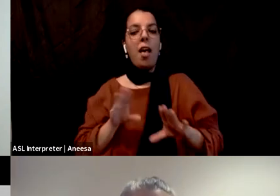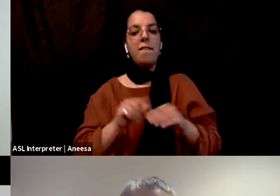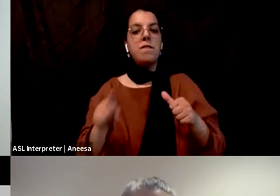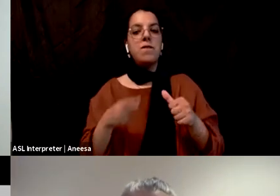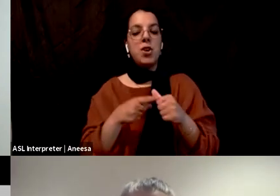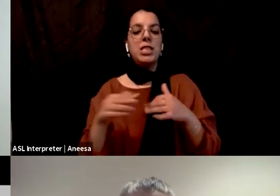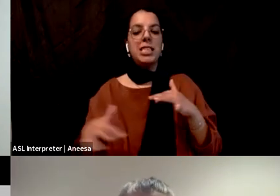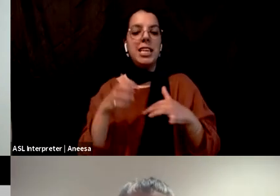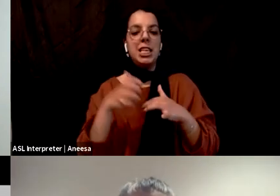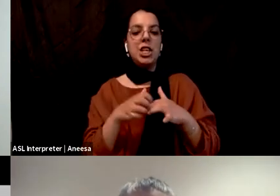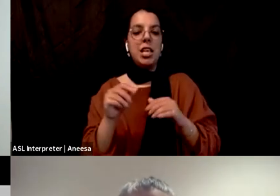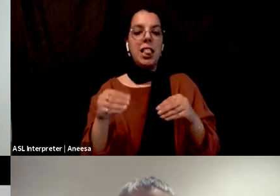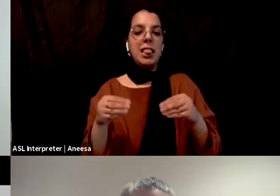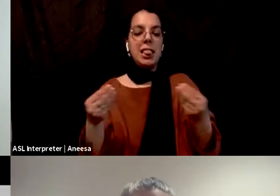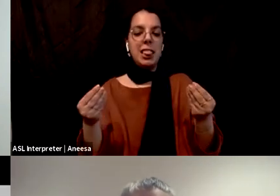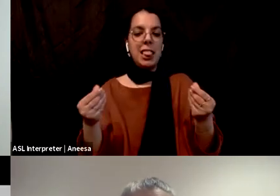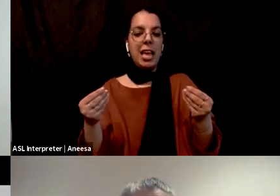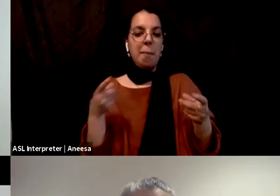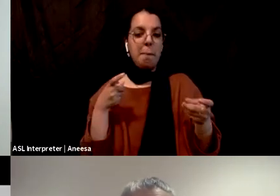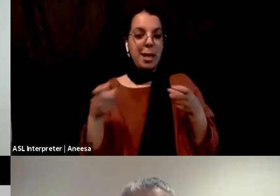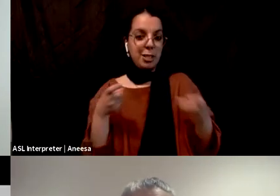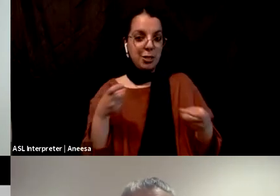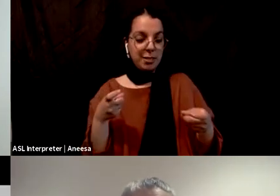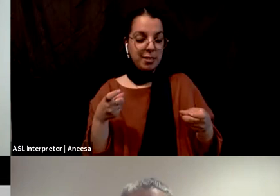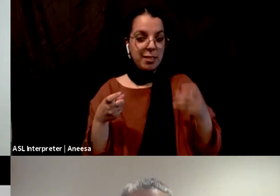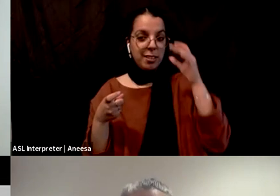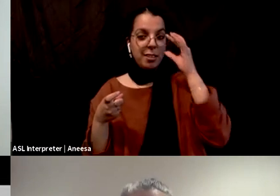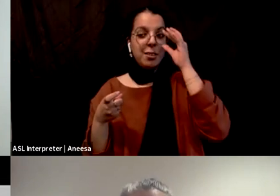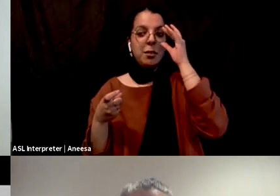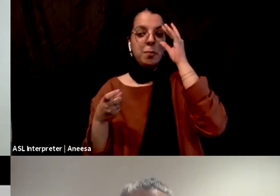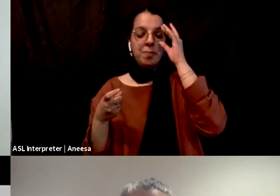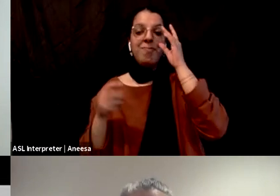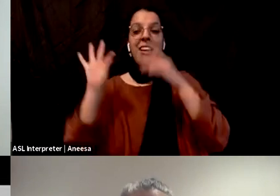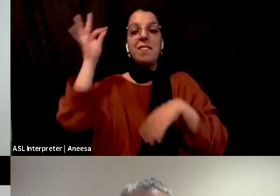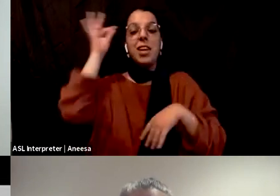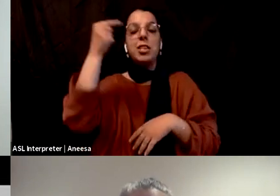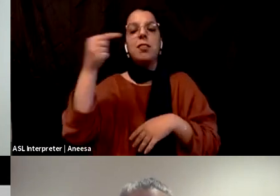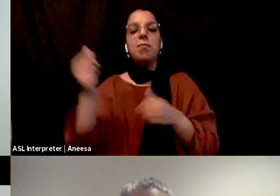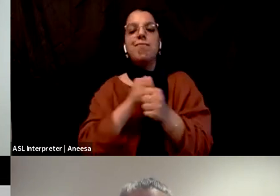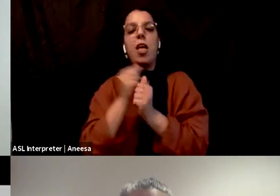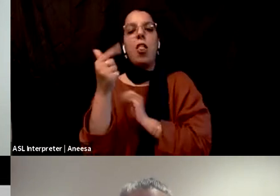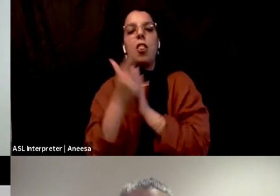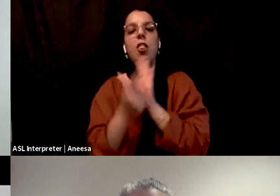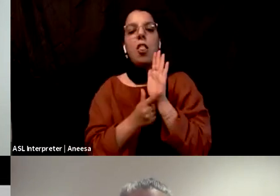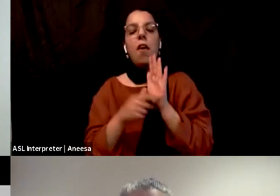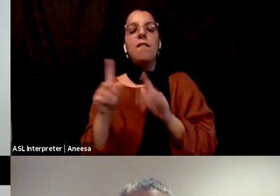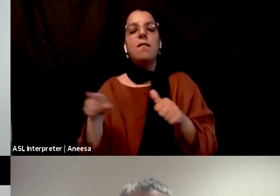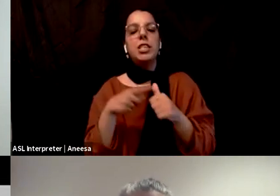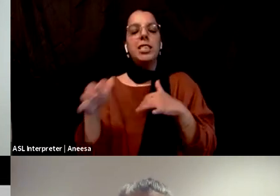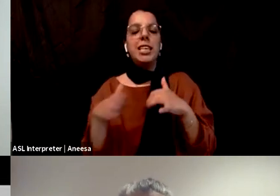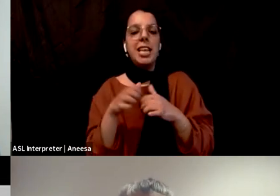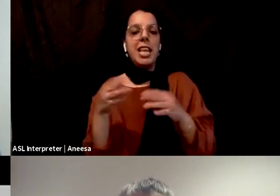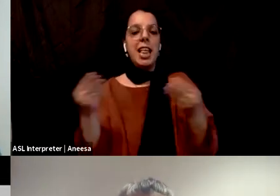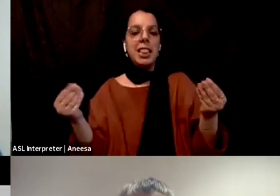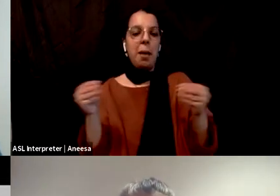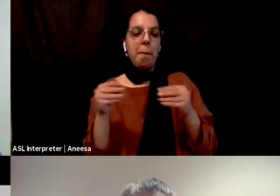management. So the federal government, for example, passed an act called the First Nations Lands Management Act. And if